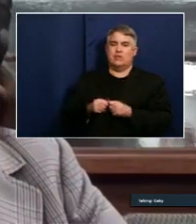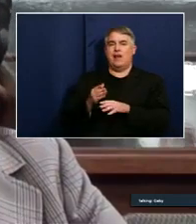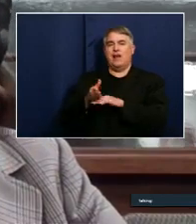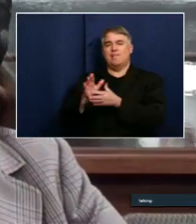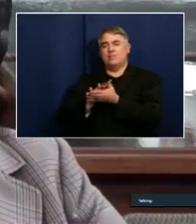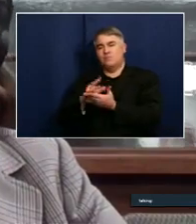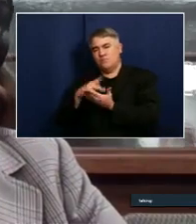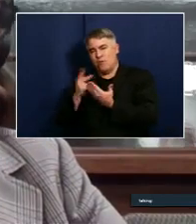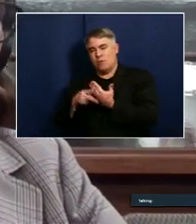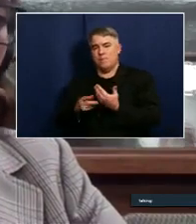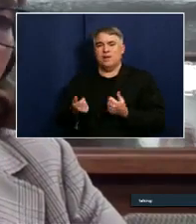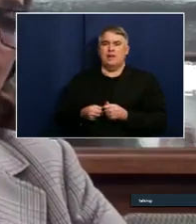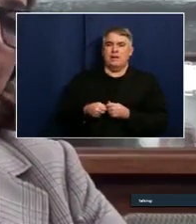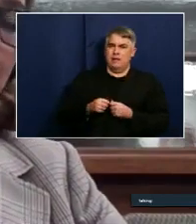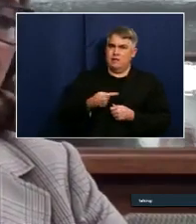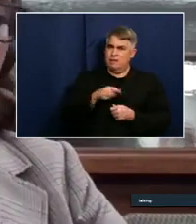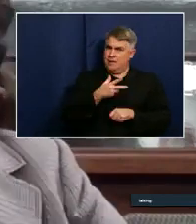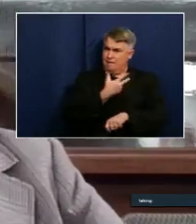by multiple people.